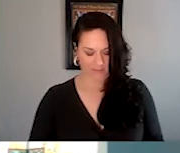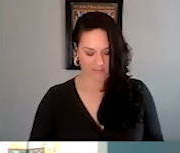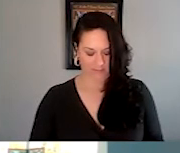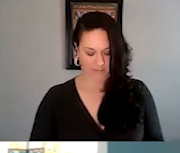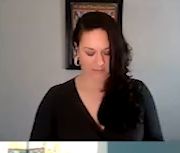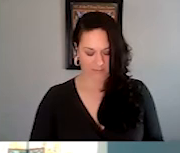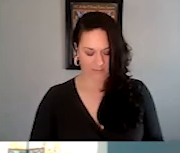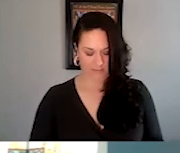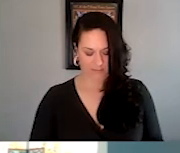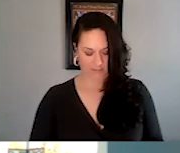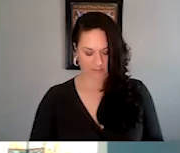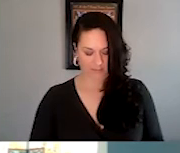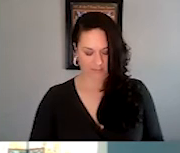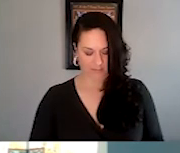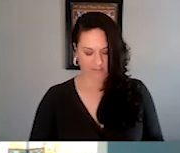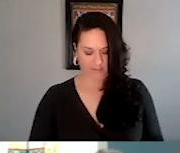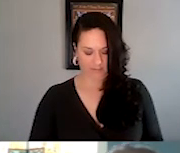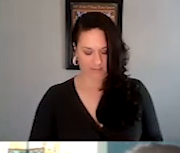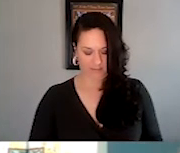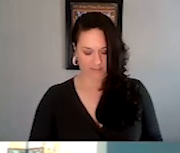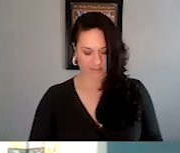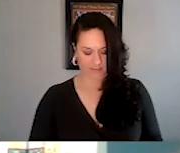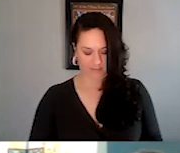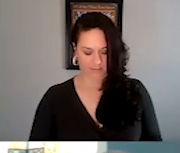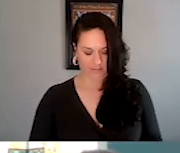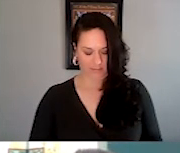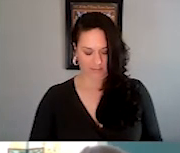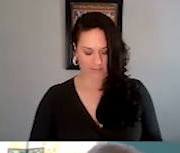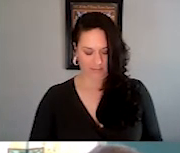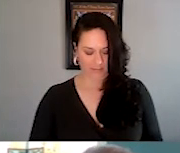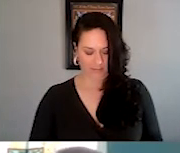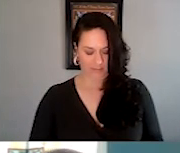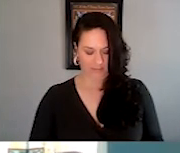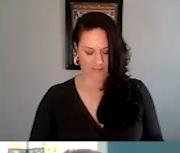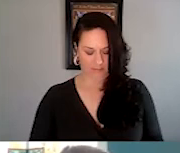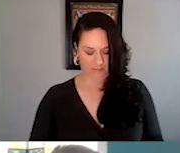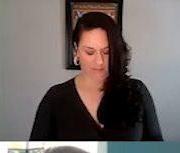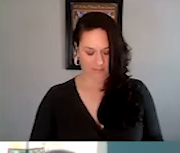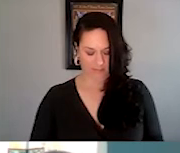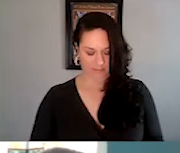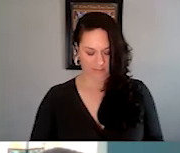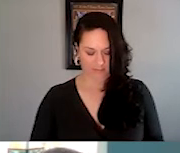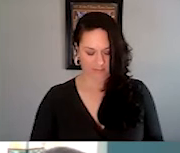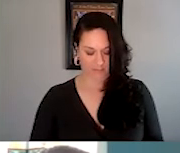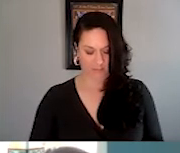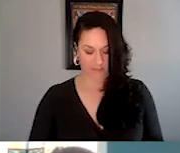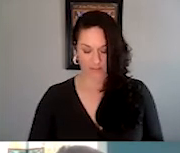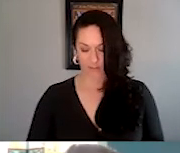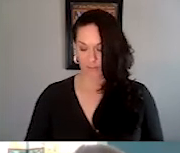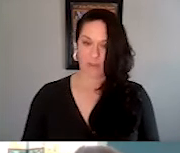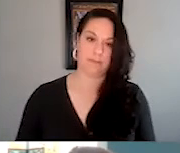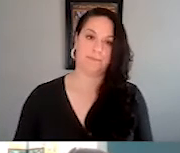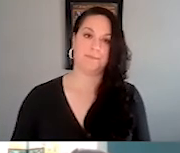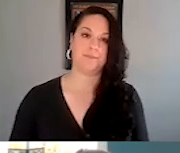different legislative process. There are some state legislatures that are full-time, some only meet for 3 months a year, some meet less than